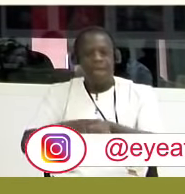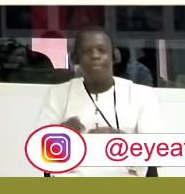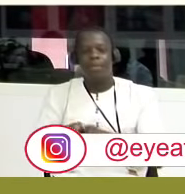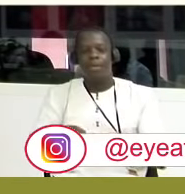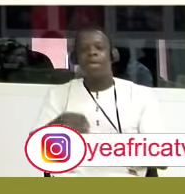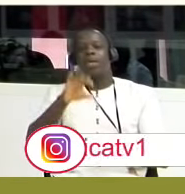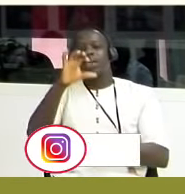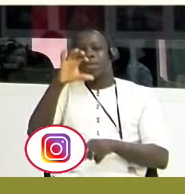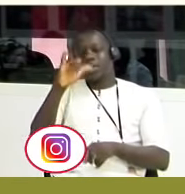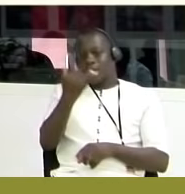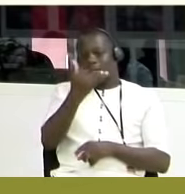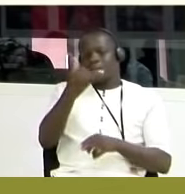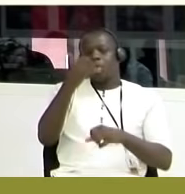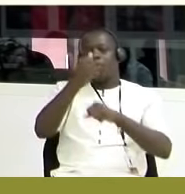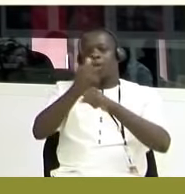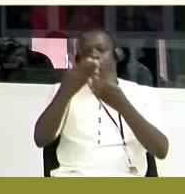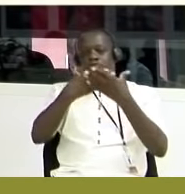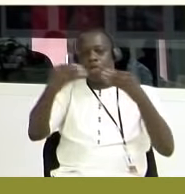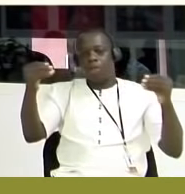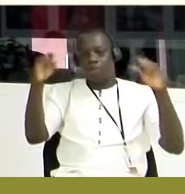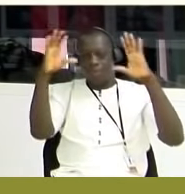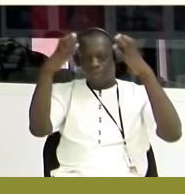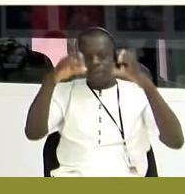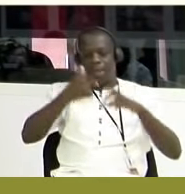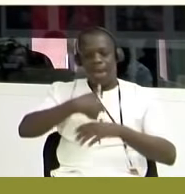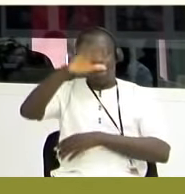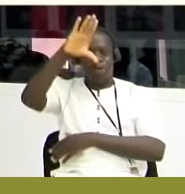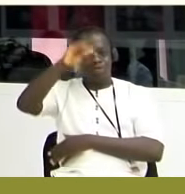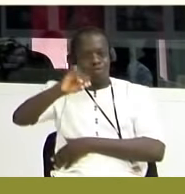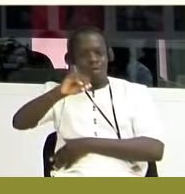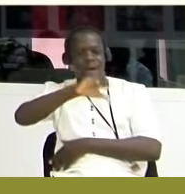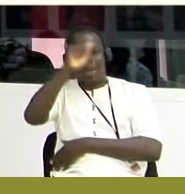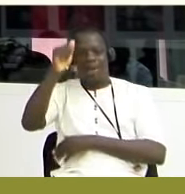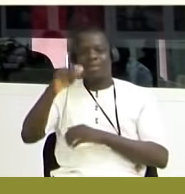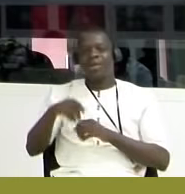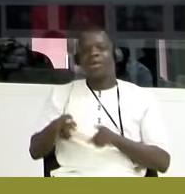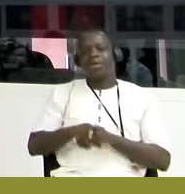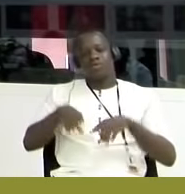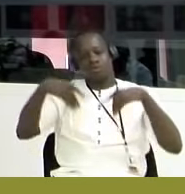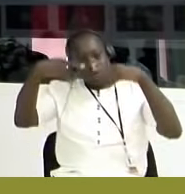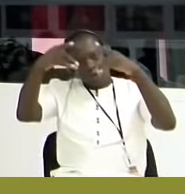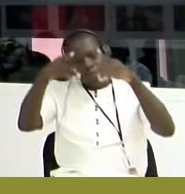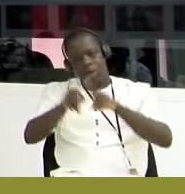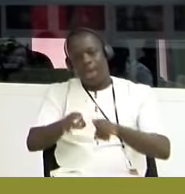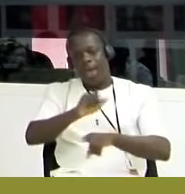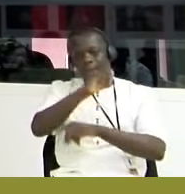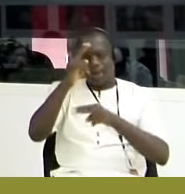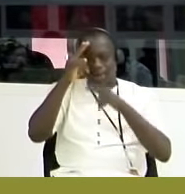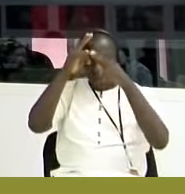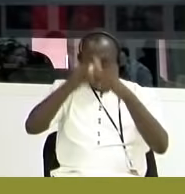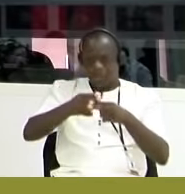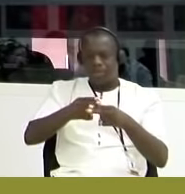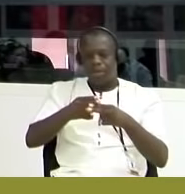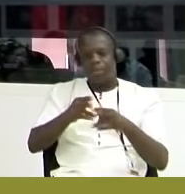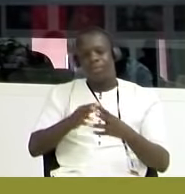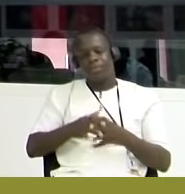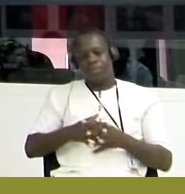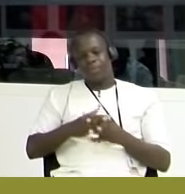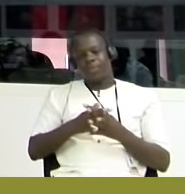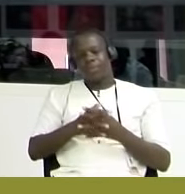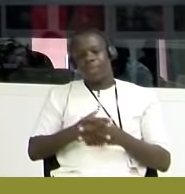was done. And they complied? They complied. So after 5 minutes, what happened?